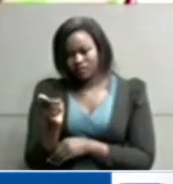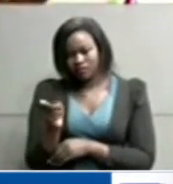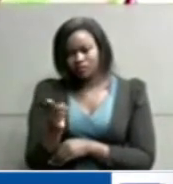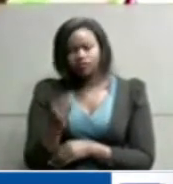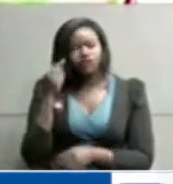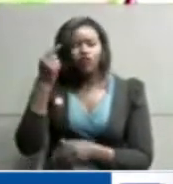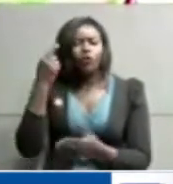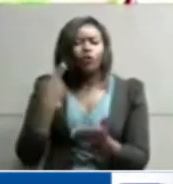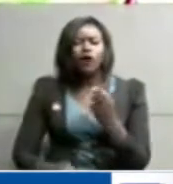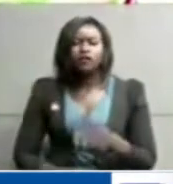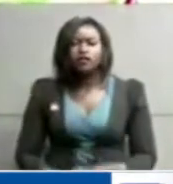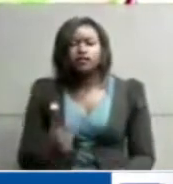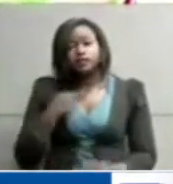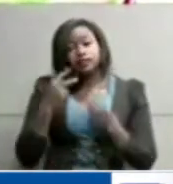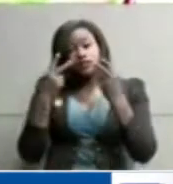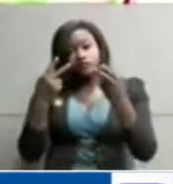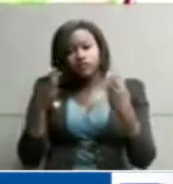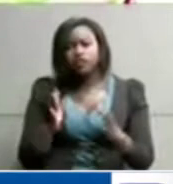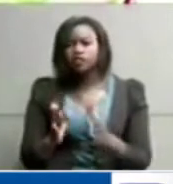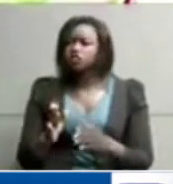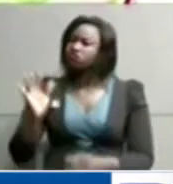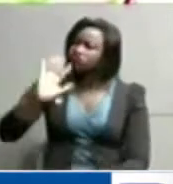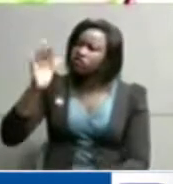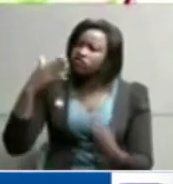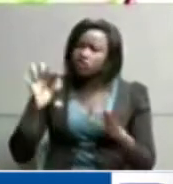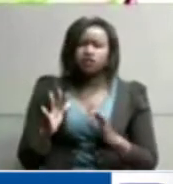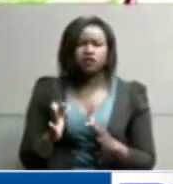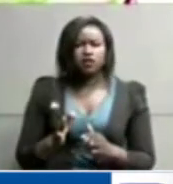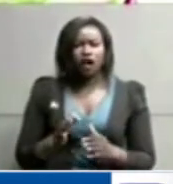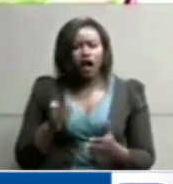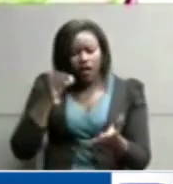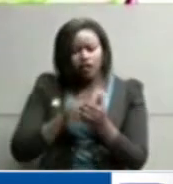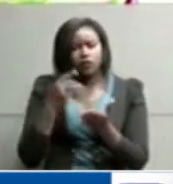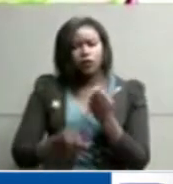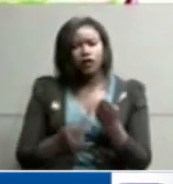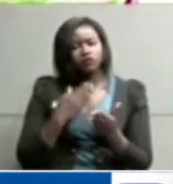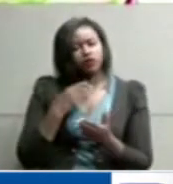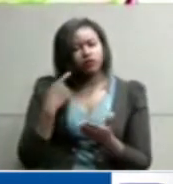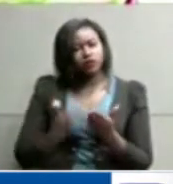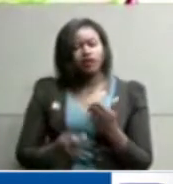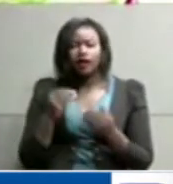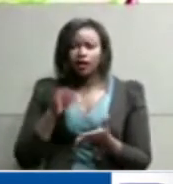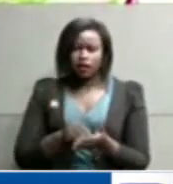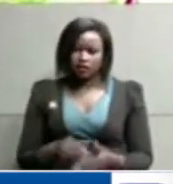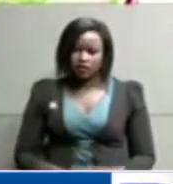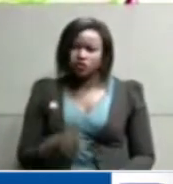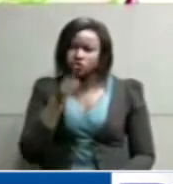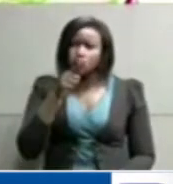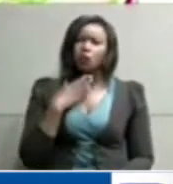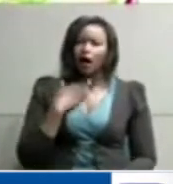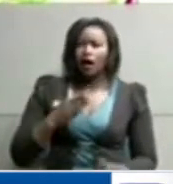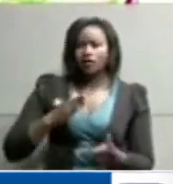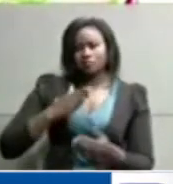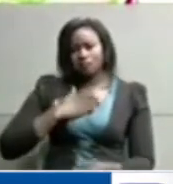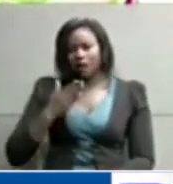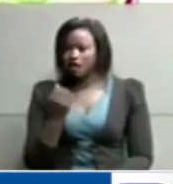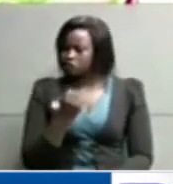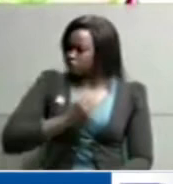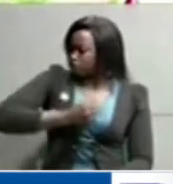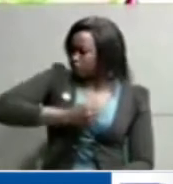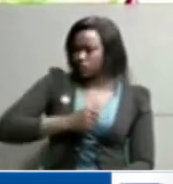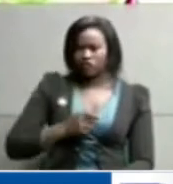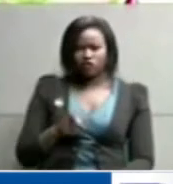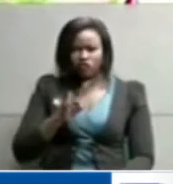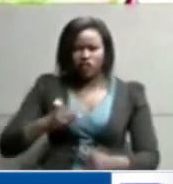For what? I have seen you, I have greeted you. Finish. What else do you want from me? That you want my elbow to box you?